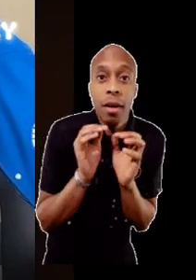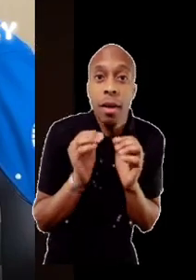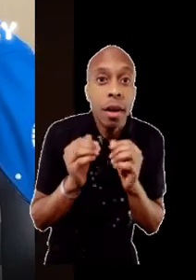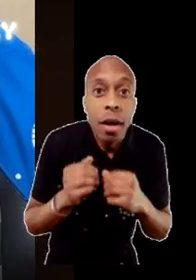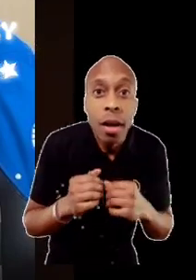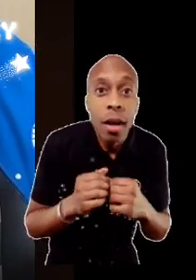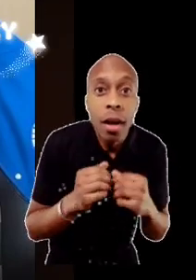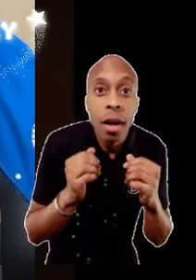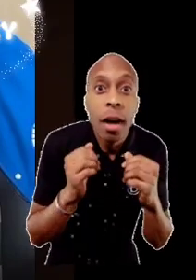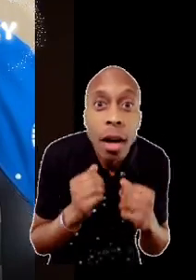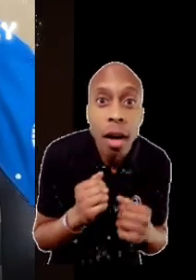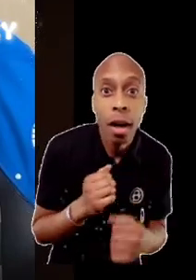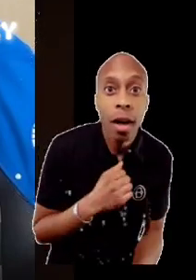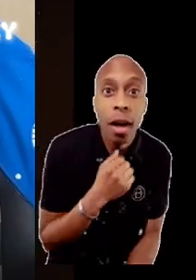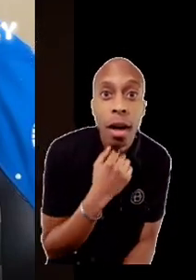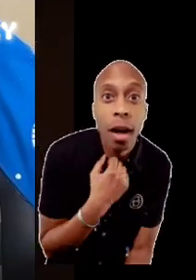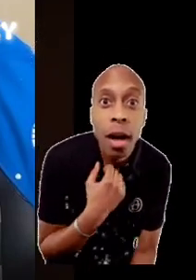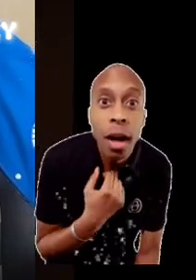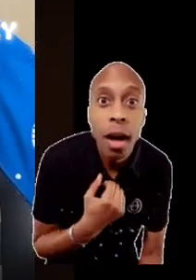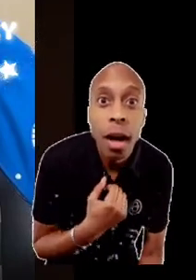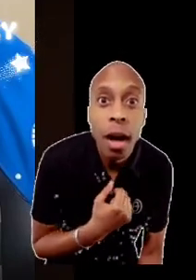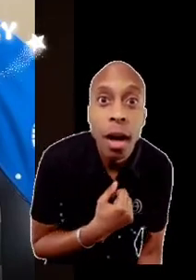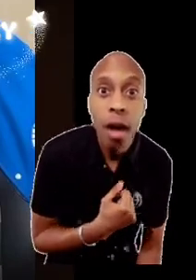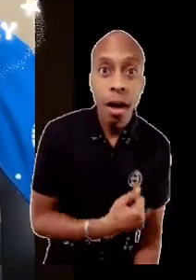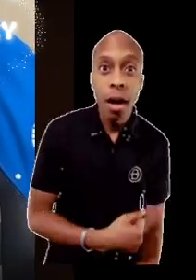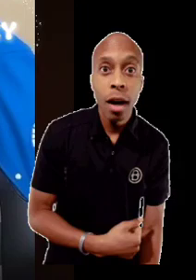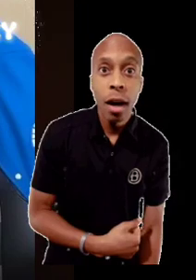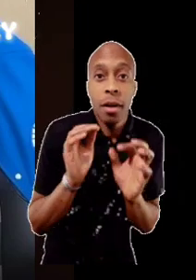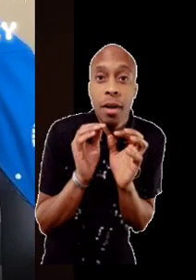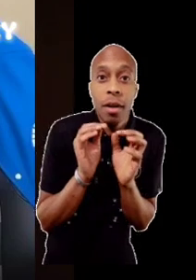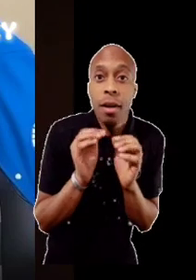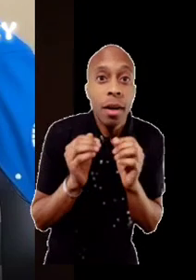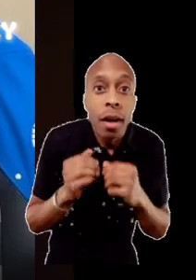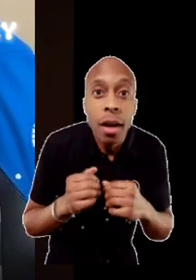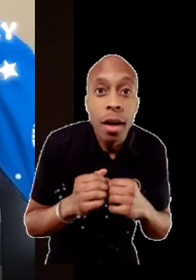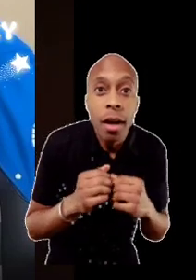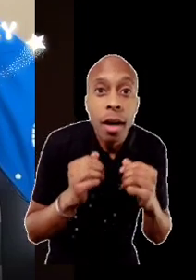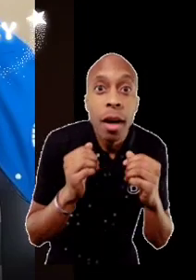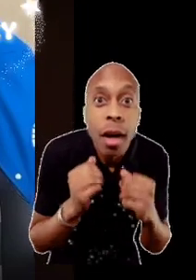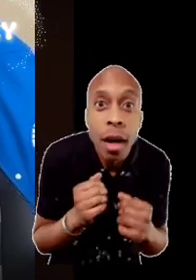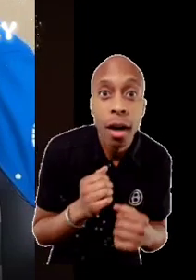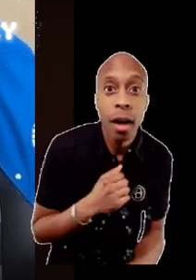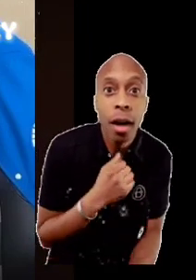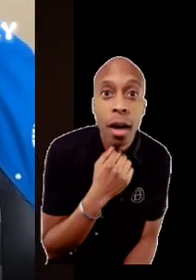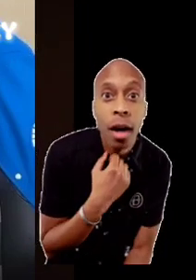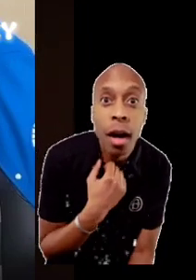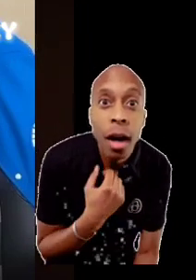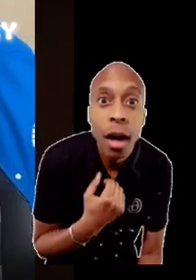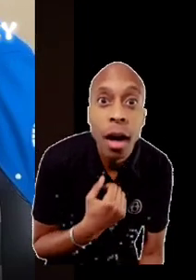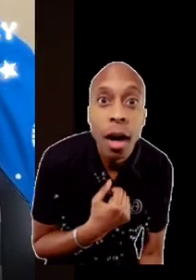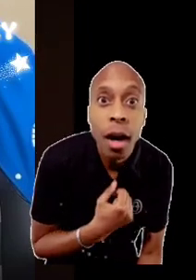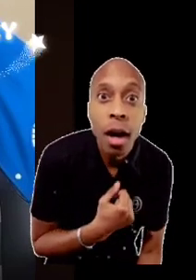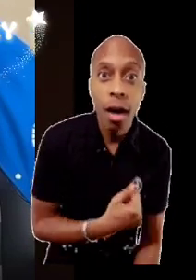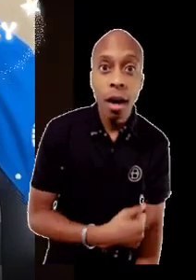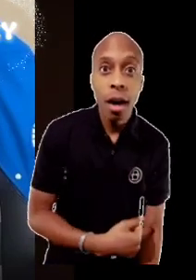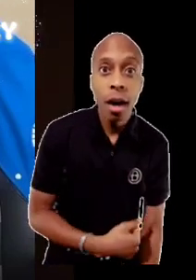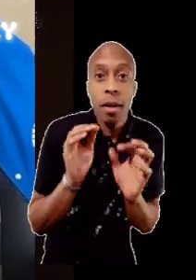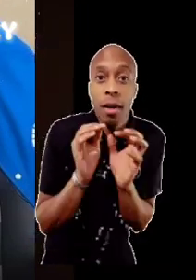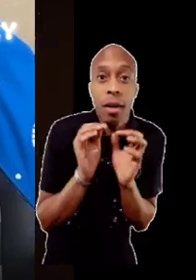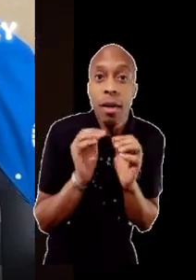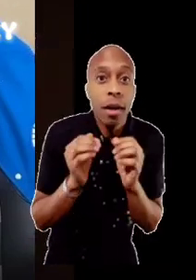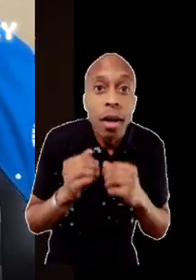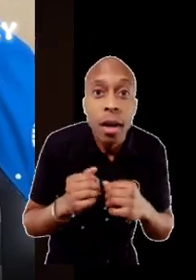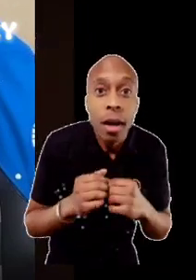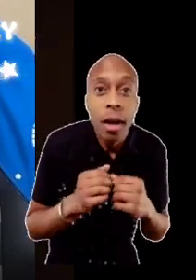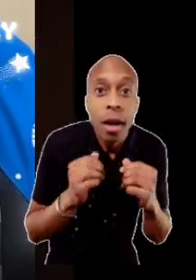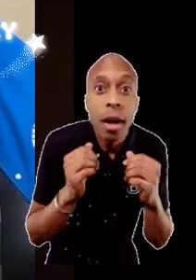sit in their bench. As some of my people, them church, on a figure, I hear about